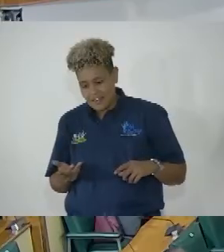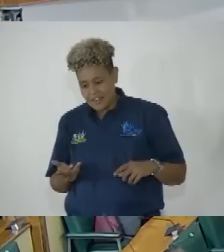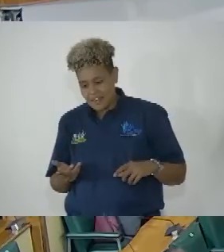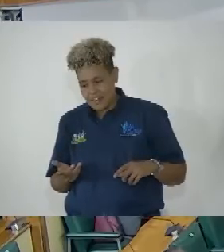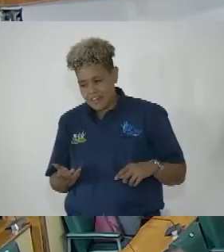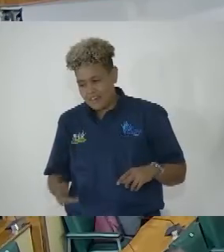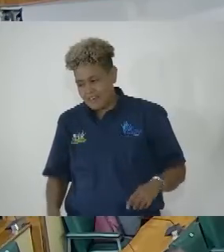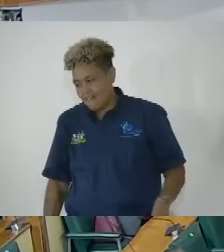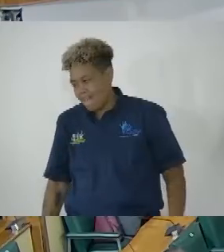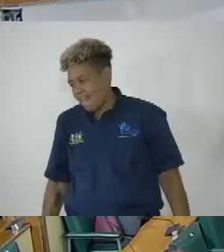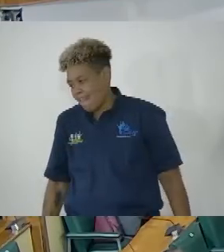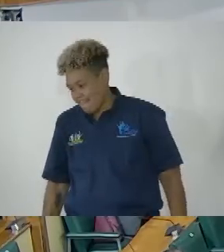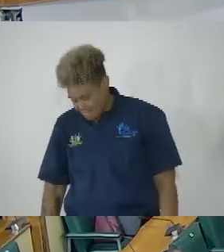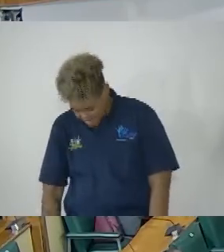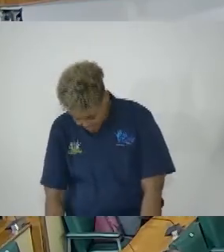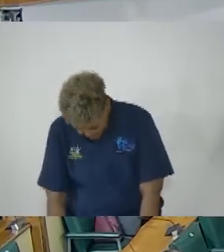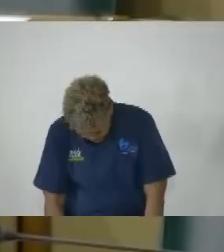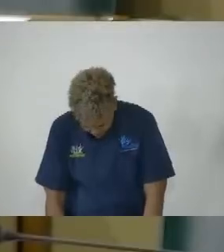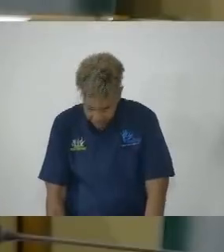Drunk never.